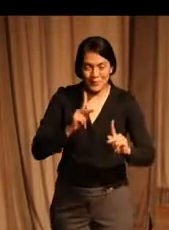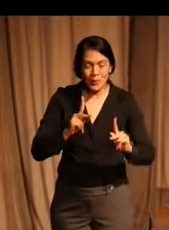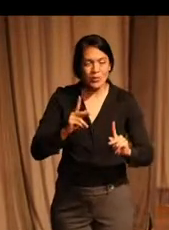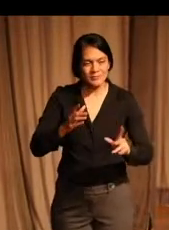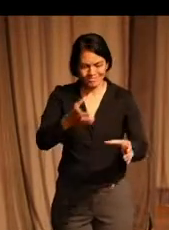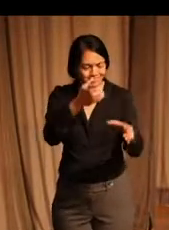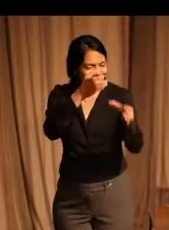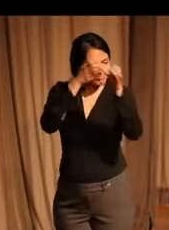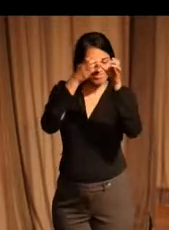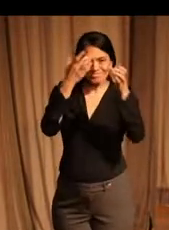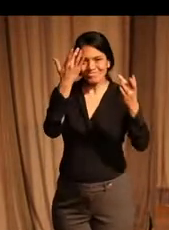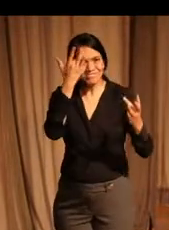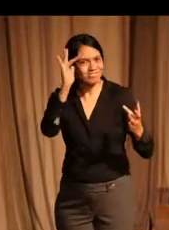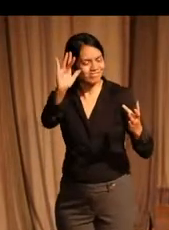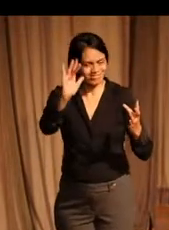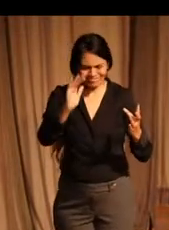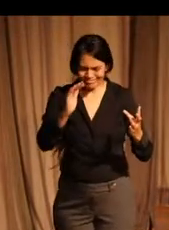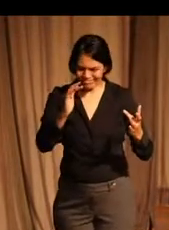intellectuals,